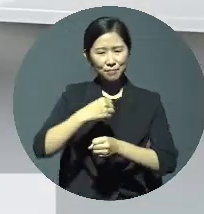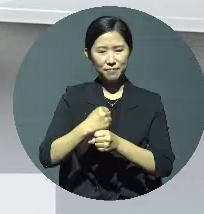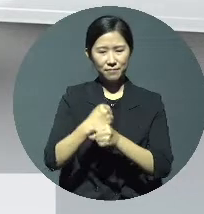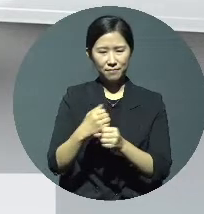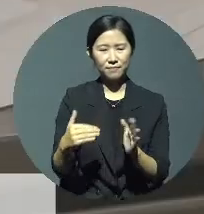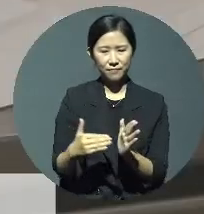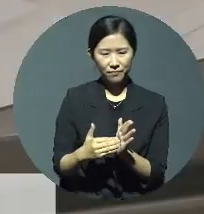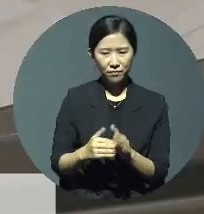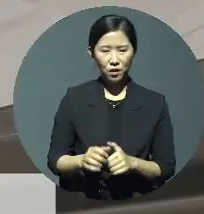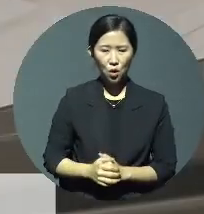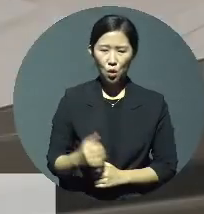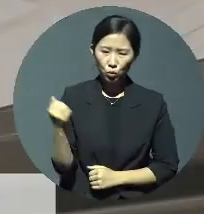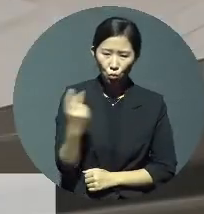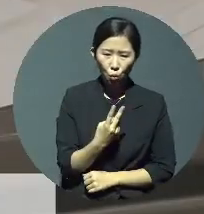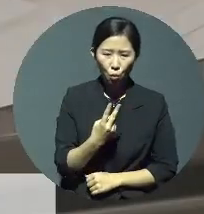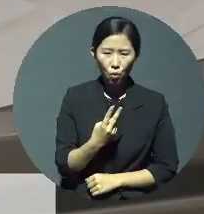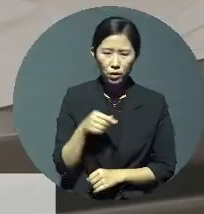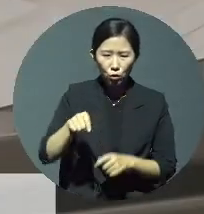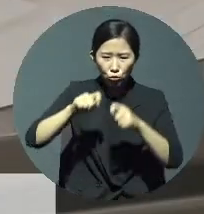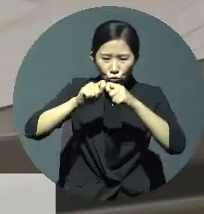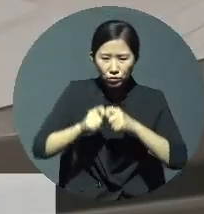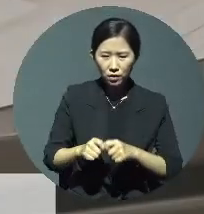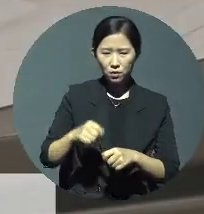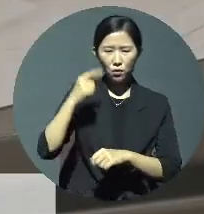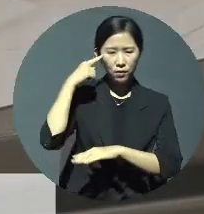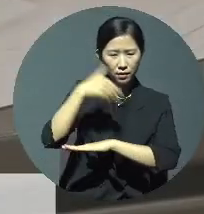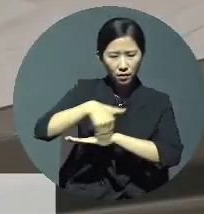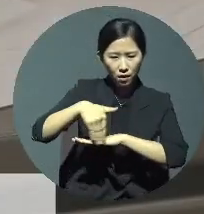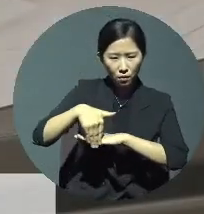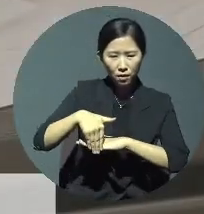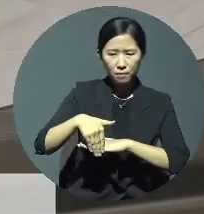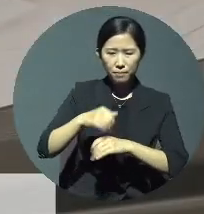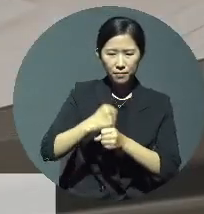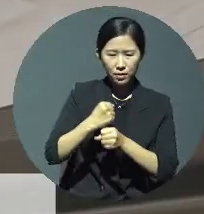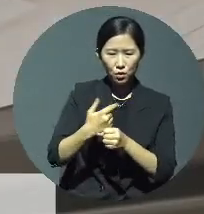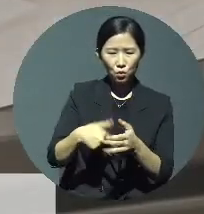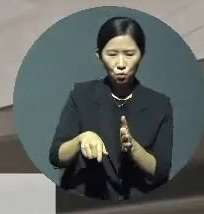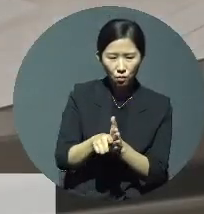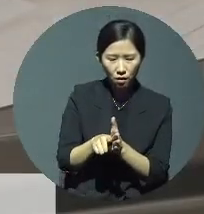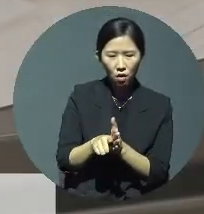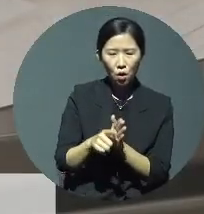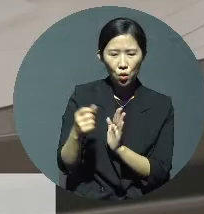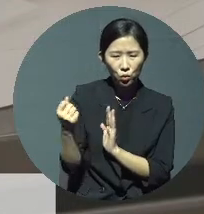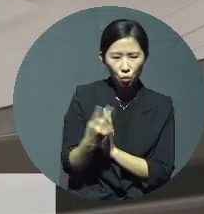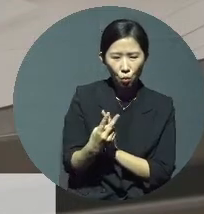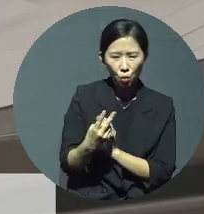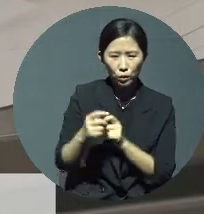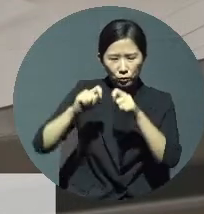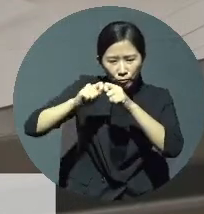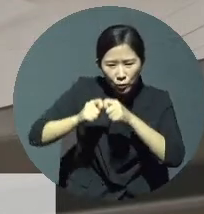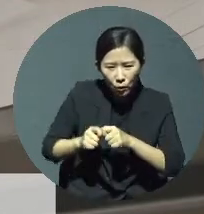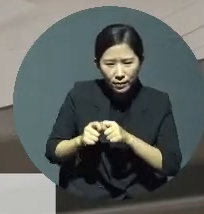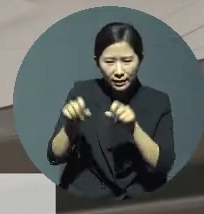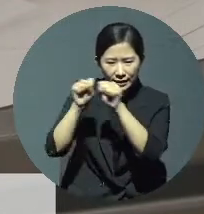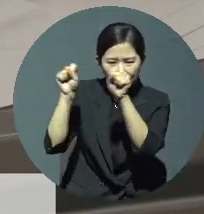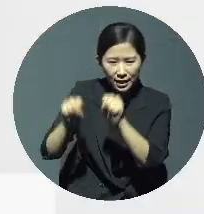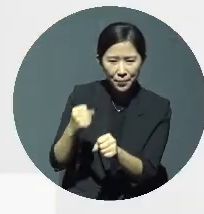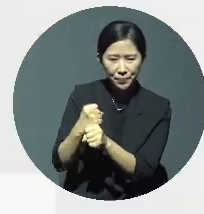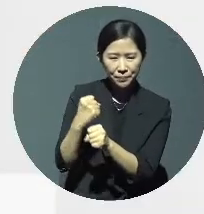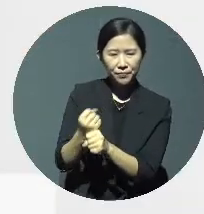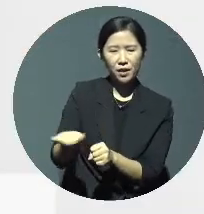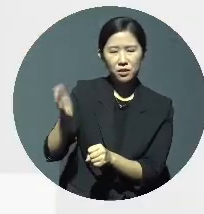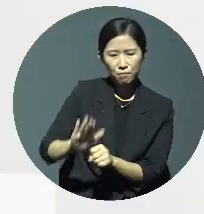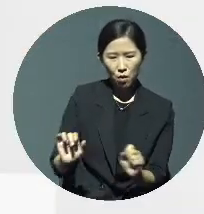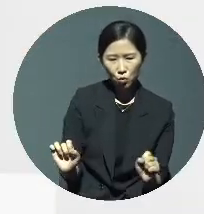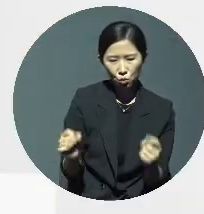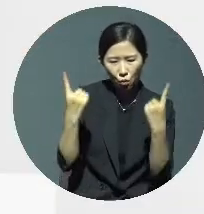vehicle, six, for instance, or even eight. And they all kind of yin and yang together to create a very dense seating system, but